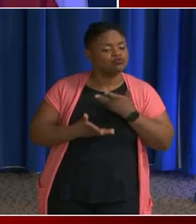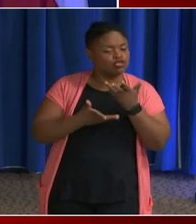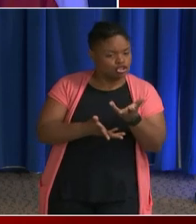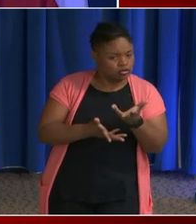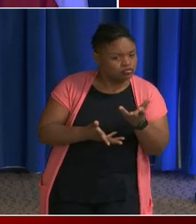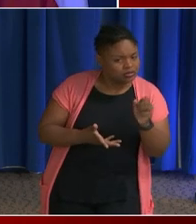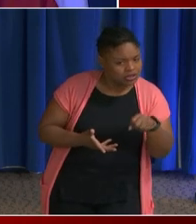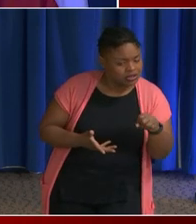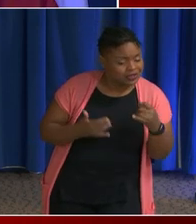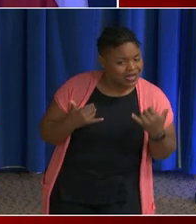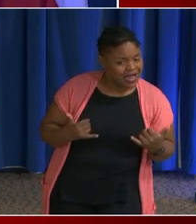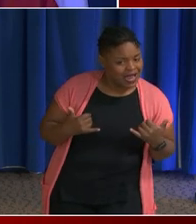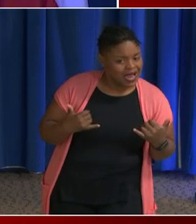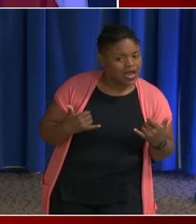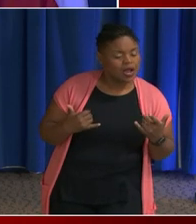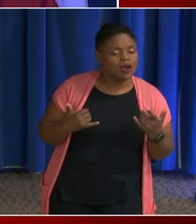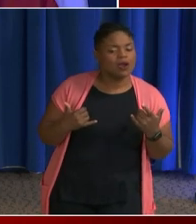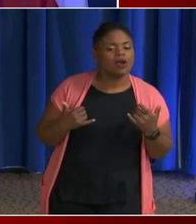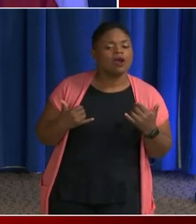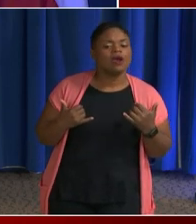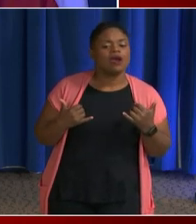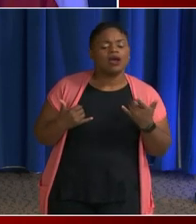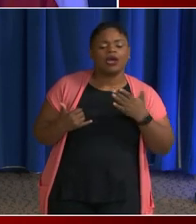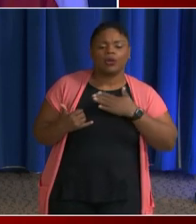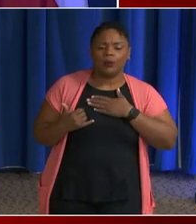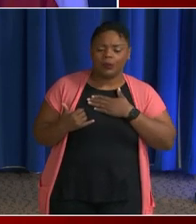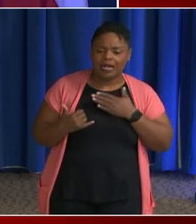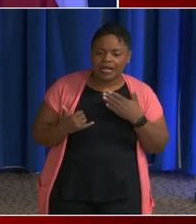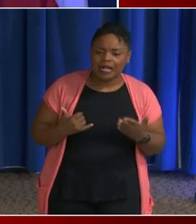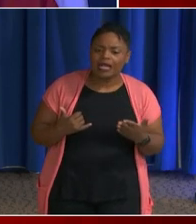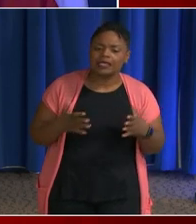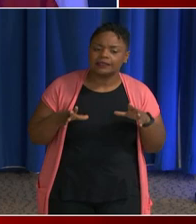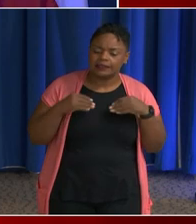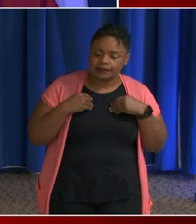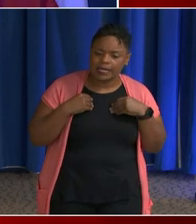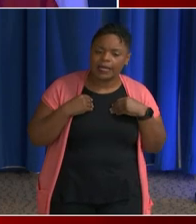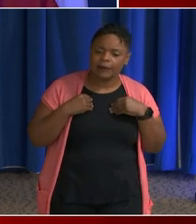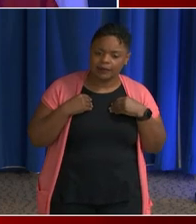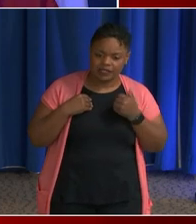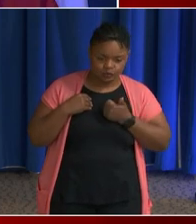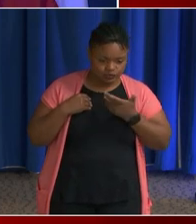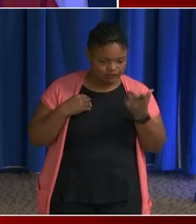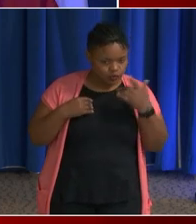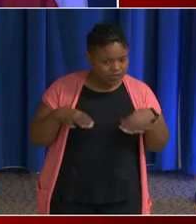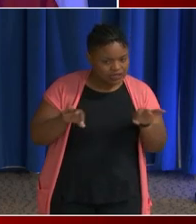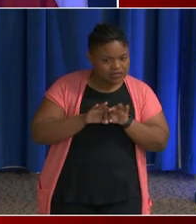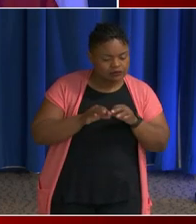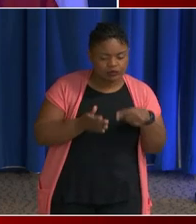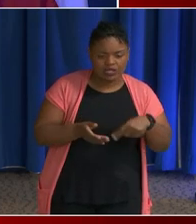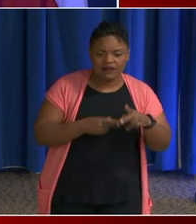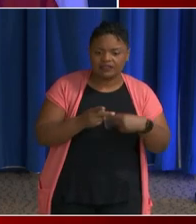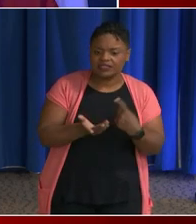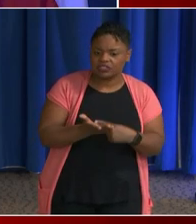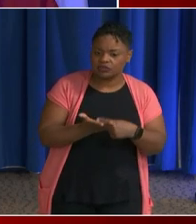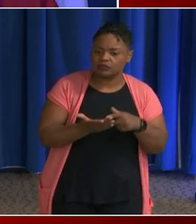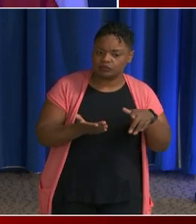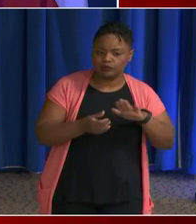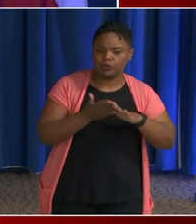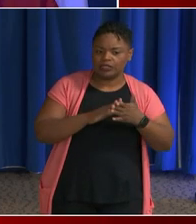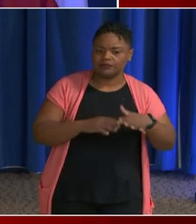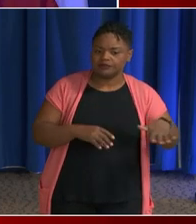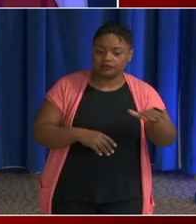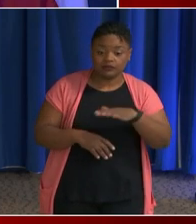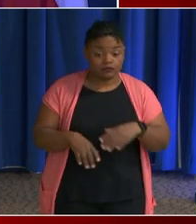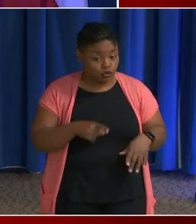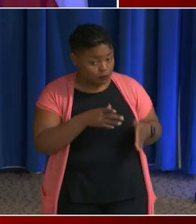now, acknowledging and affirming expression is important to this discussion that we have to have as a community. Are you planning to